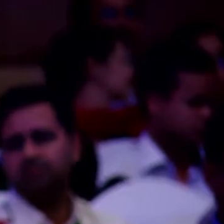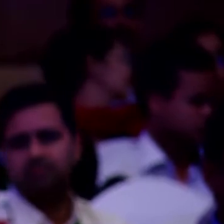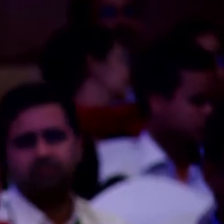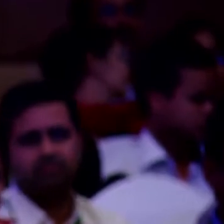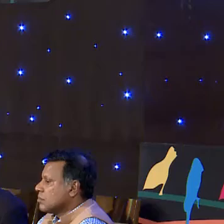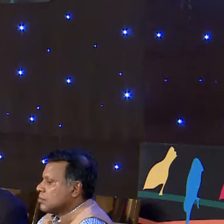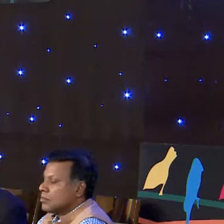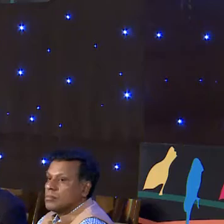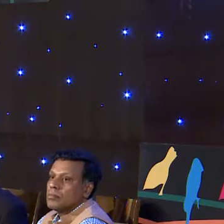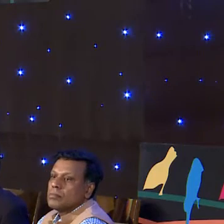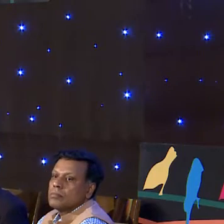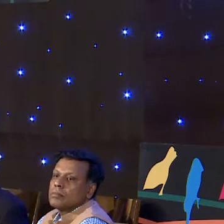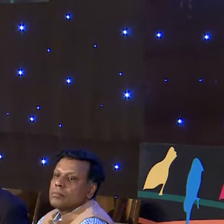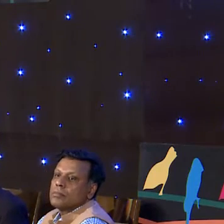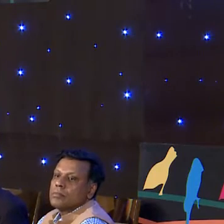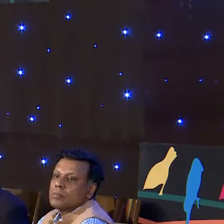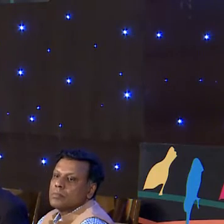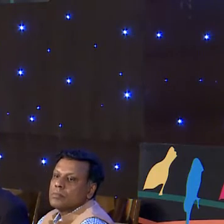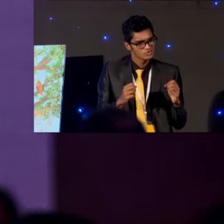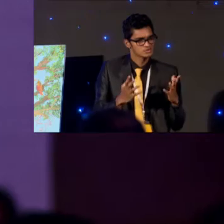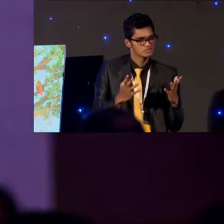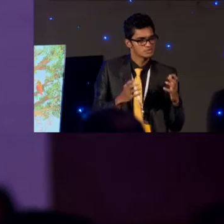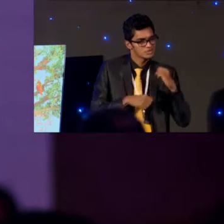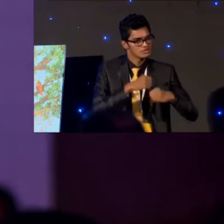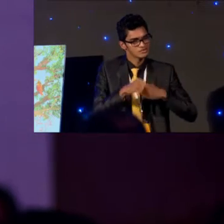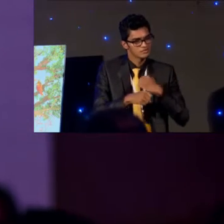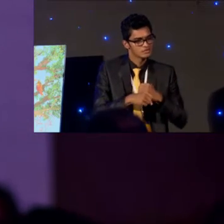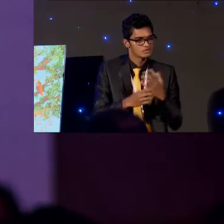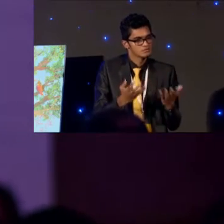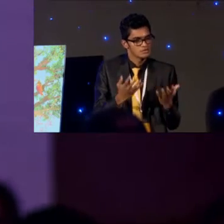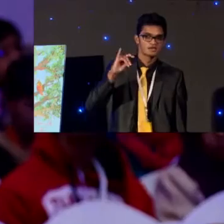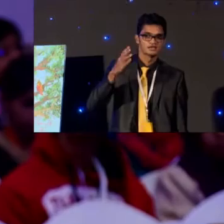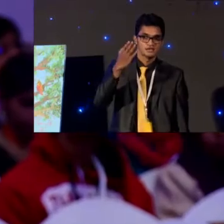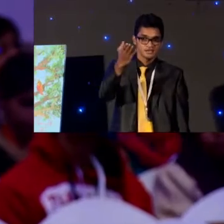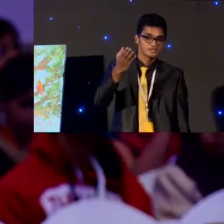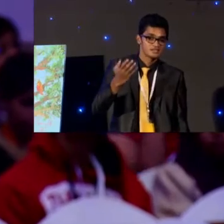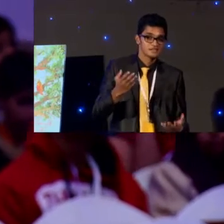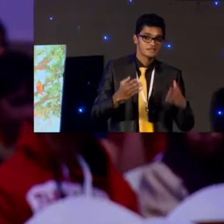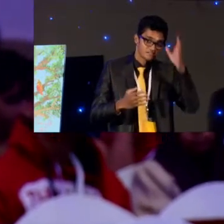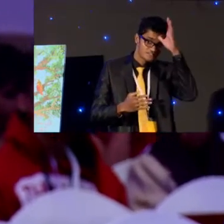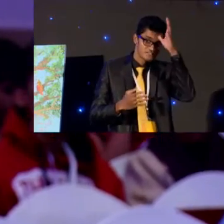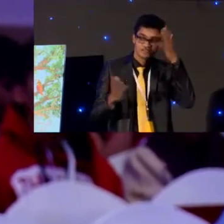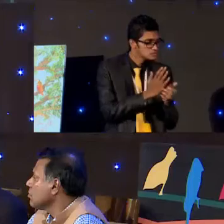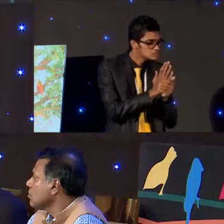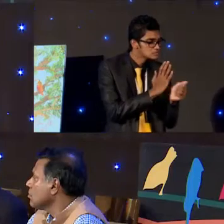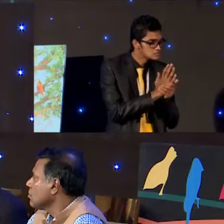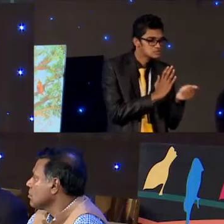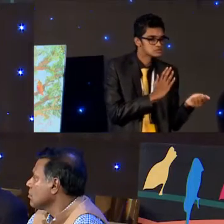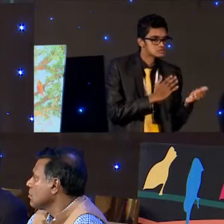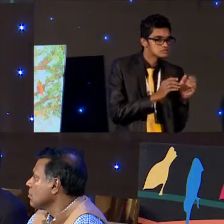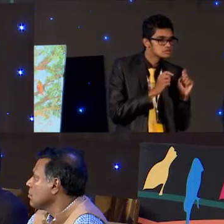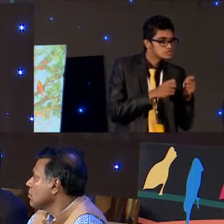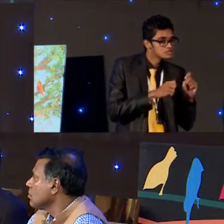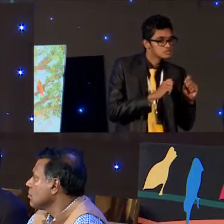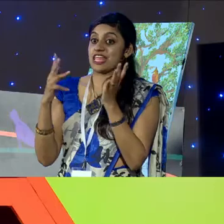Our target is that by 2020, when our workforce will be about 10,000 people, 40% of the company, which is